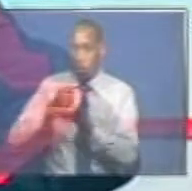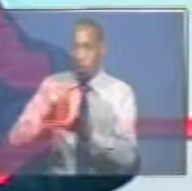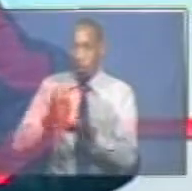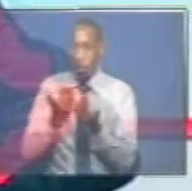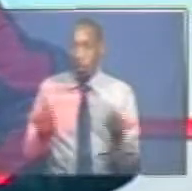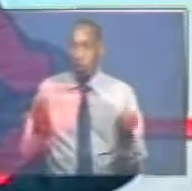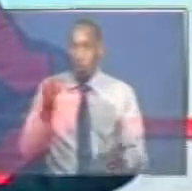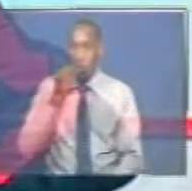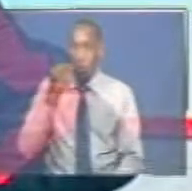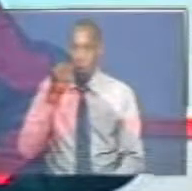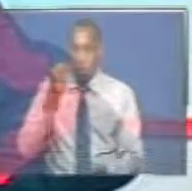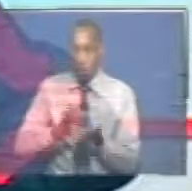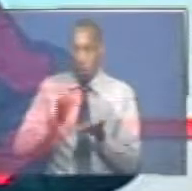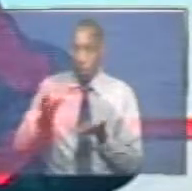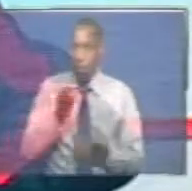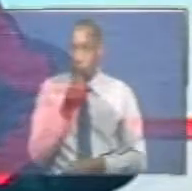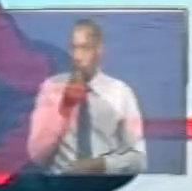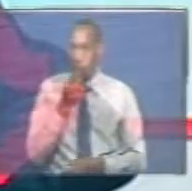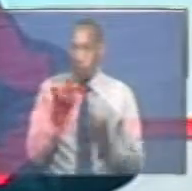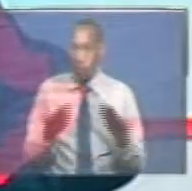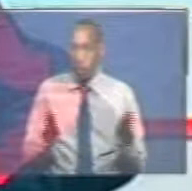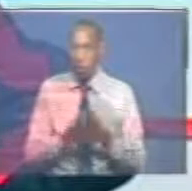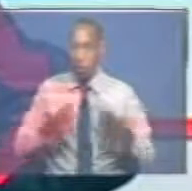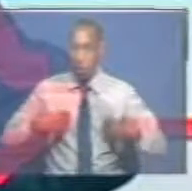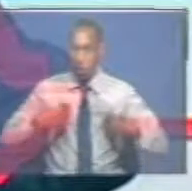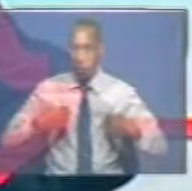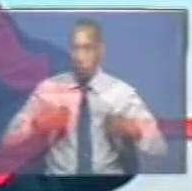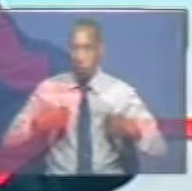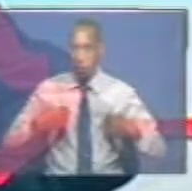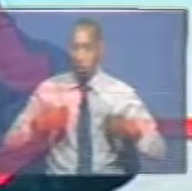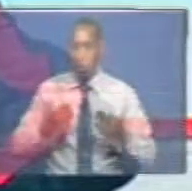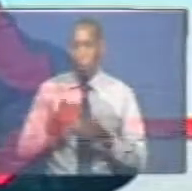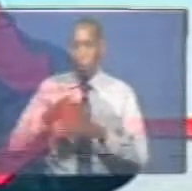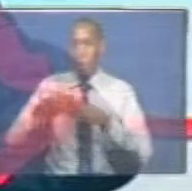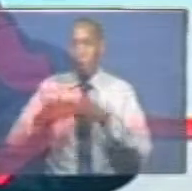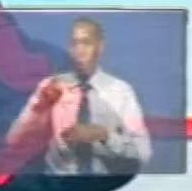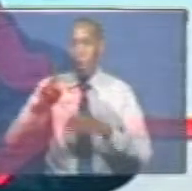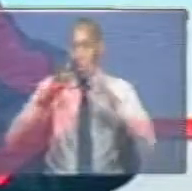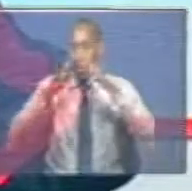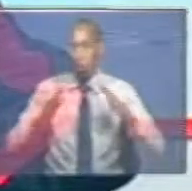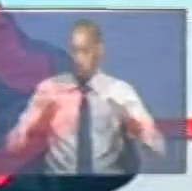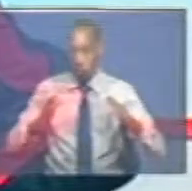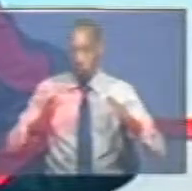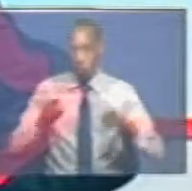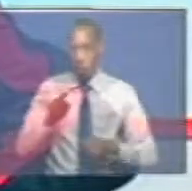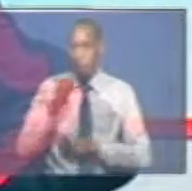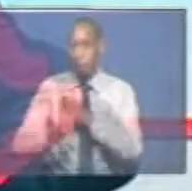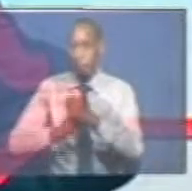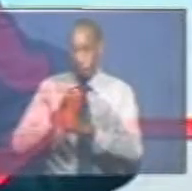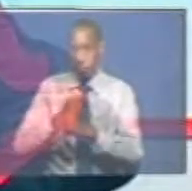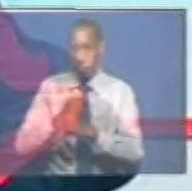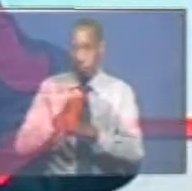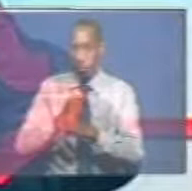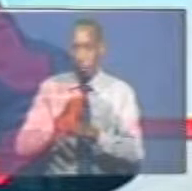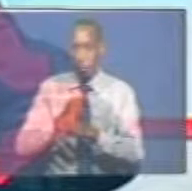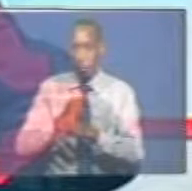children's home. We donated foodstuff, clothes, and we cemented one house for the kids. This year, the